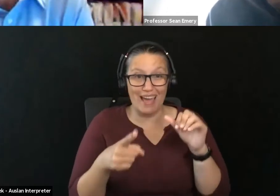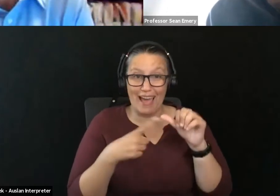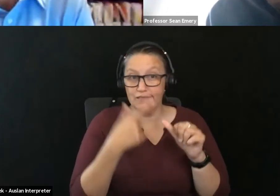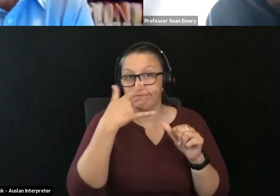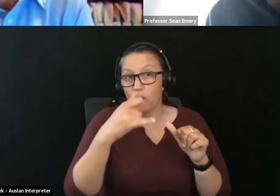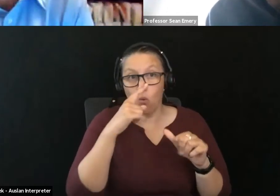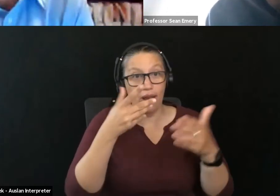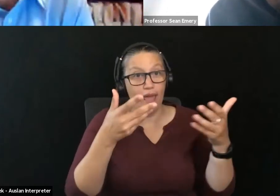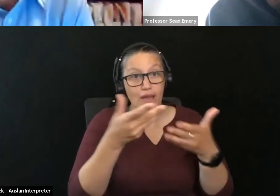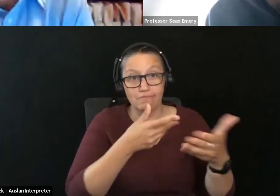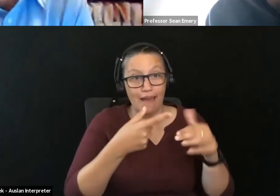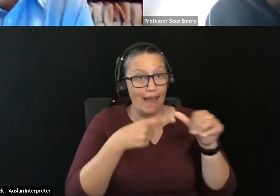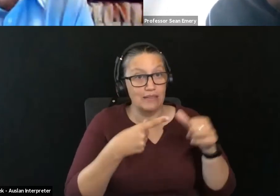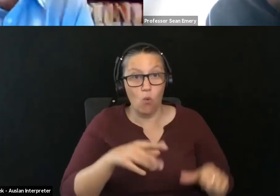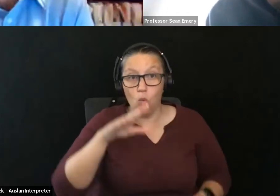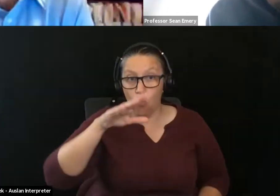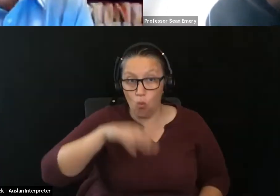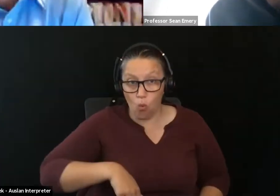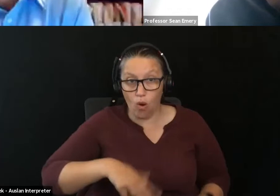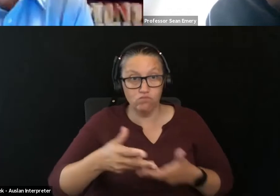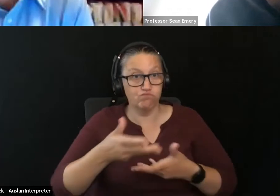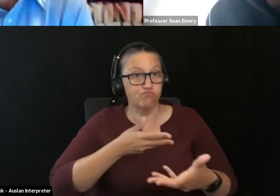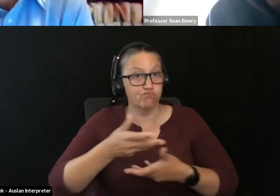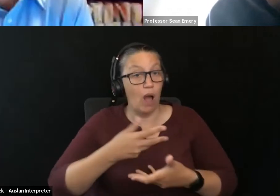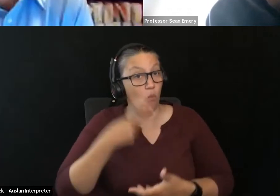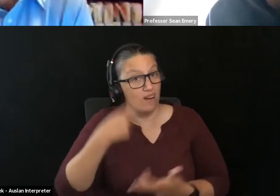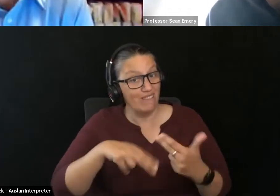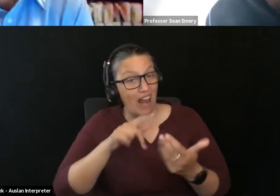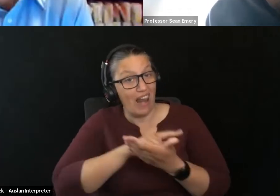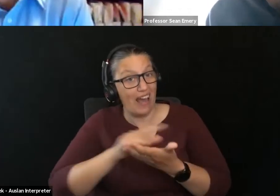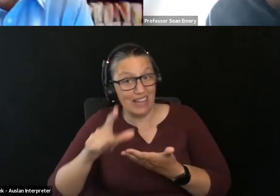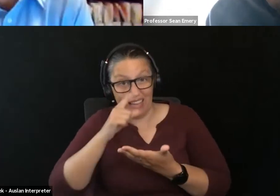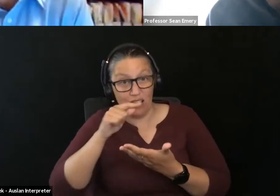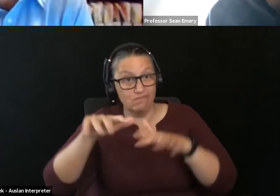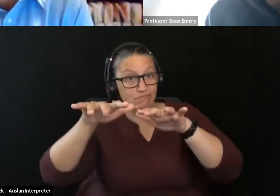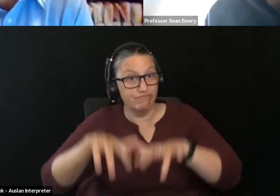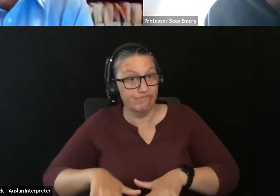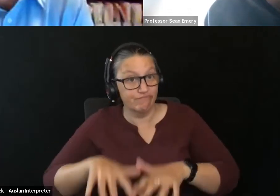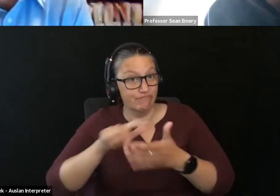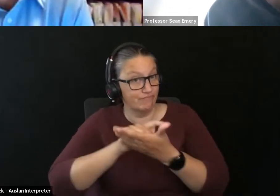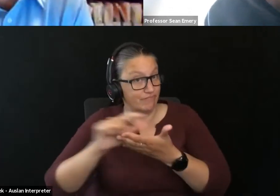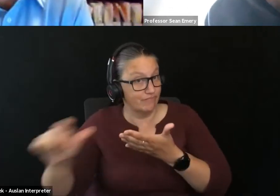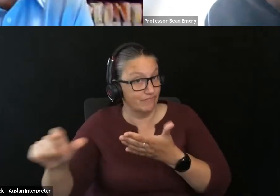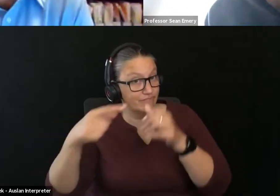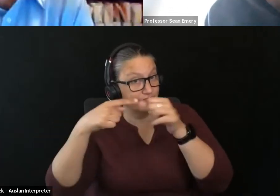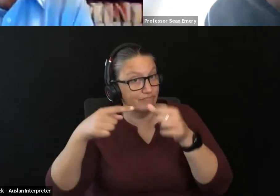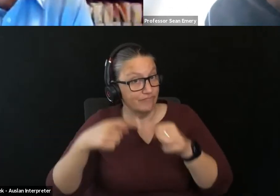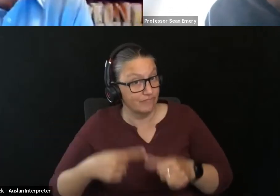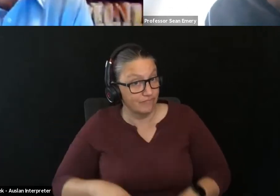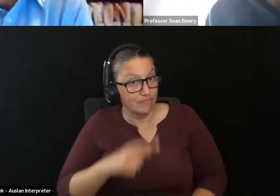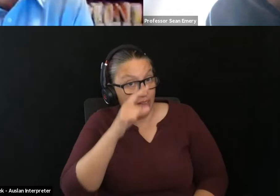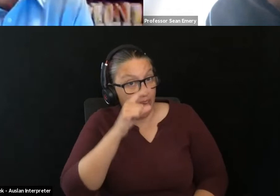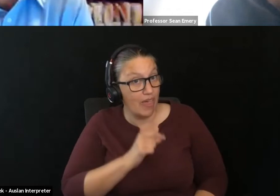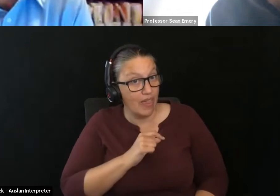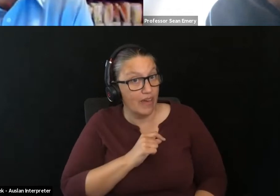to discuss with you as a conversant. And I wonder if we might ask the organizing group to perhaps see if we can raise